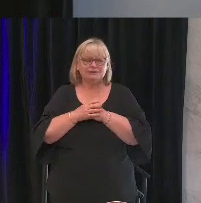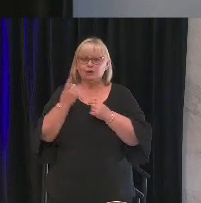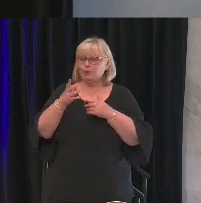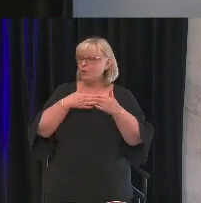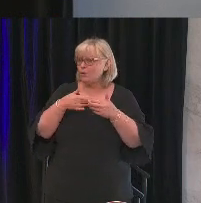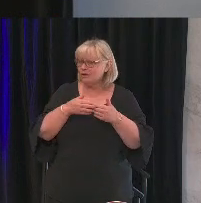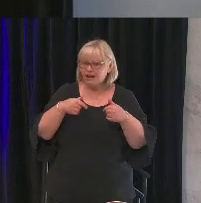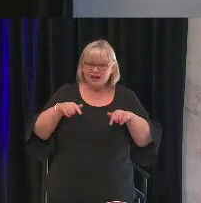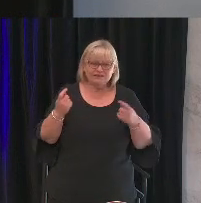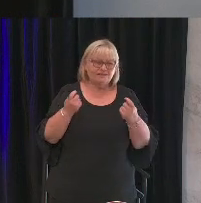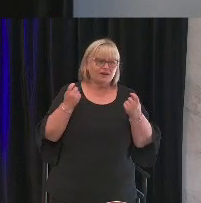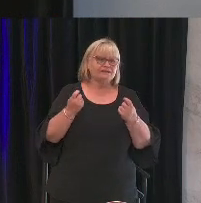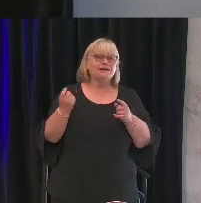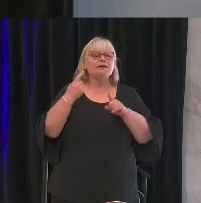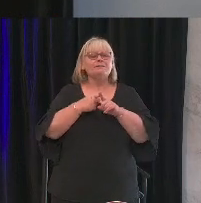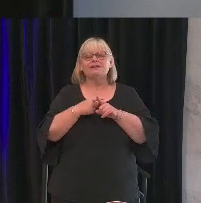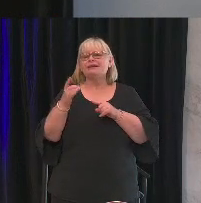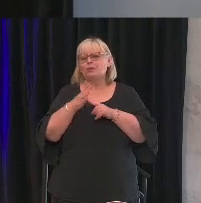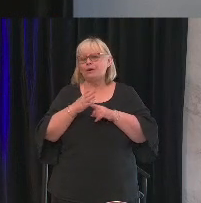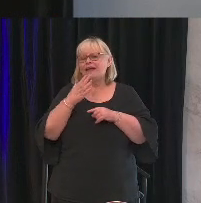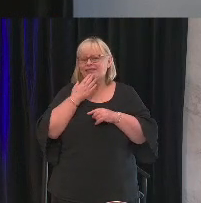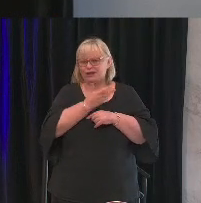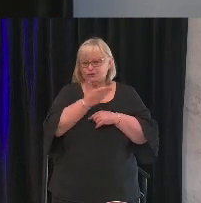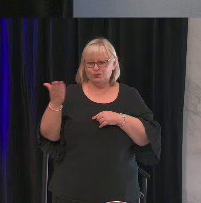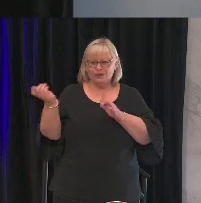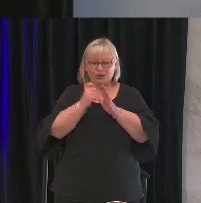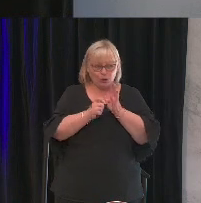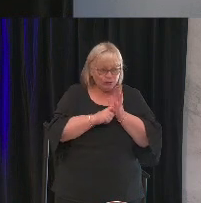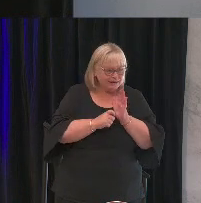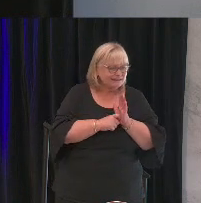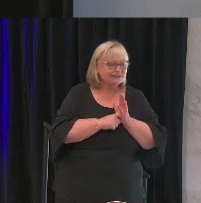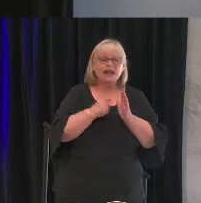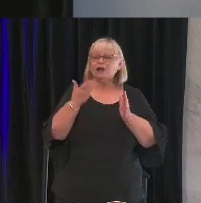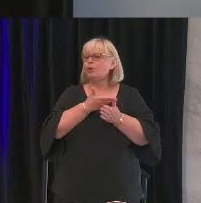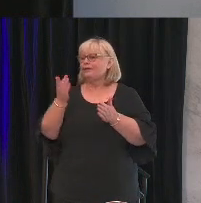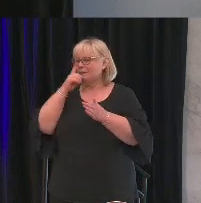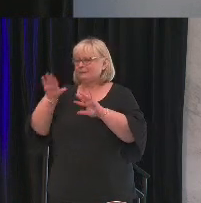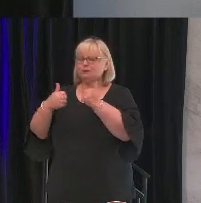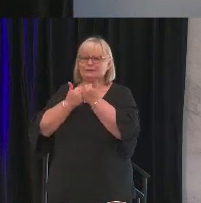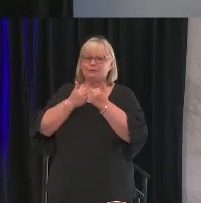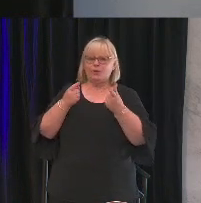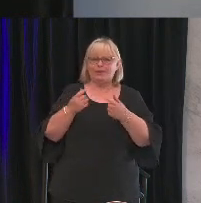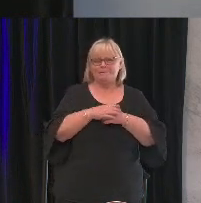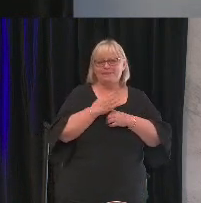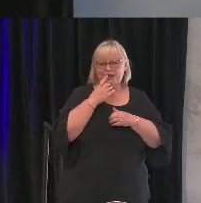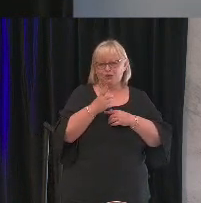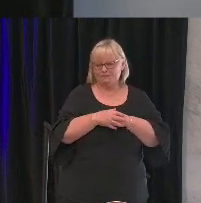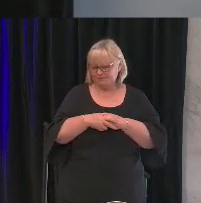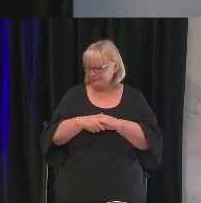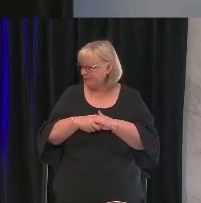organising these events, but most importantly, thank you to our authors and thank you to all who are here to support their extraordinary work.